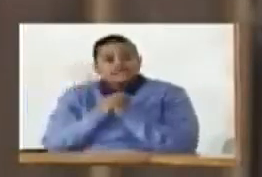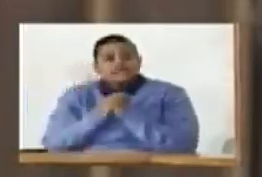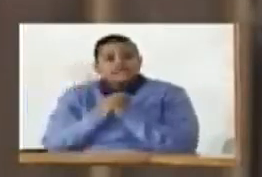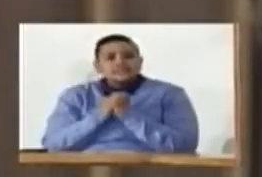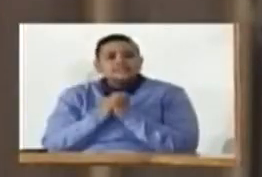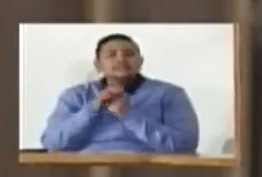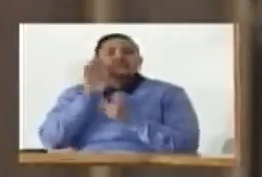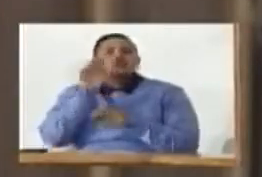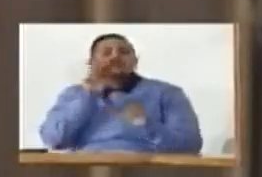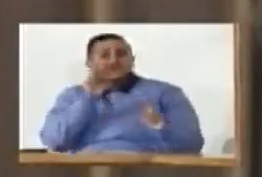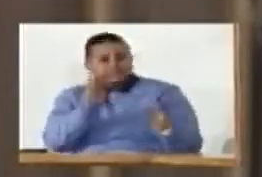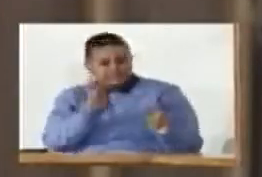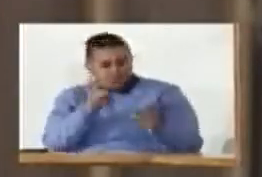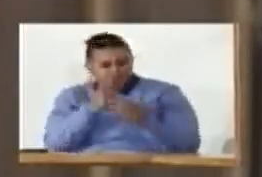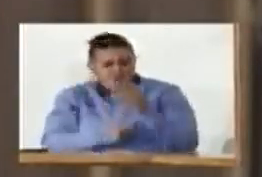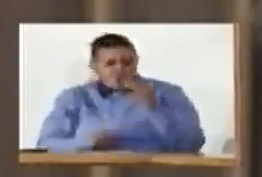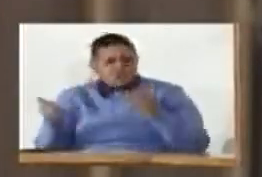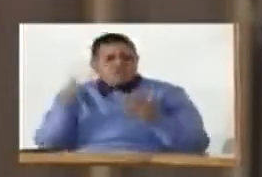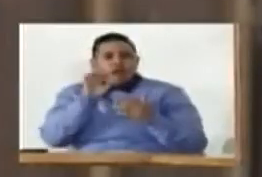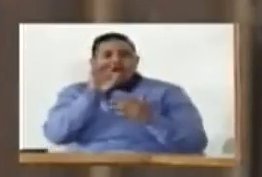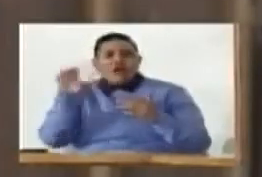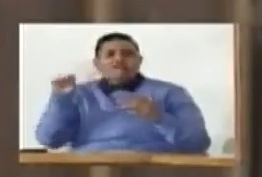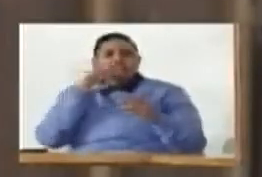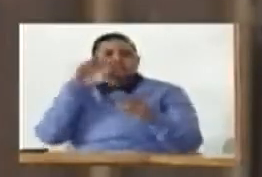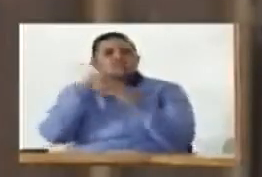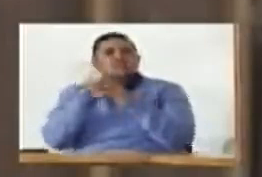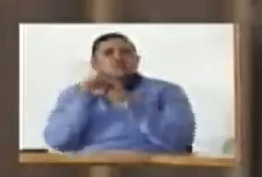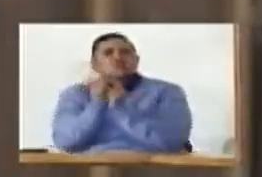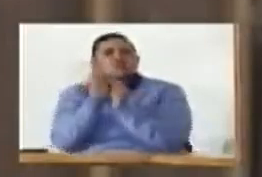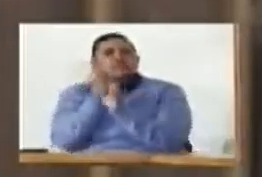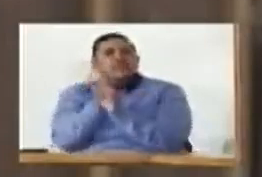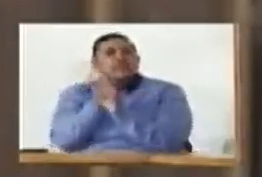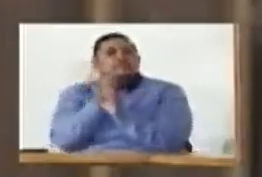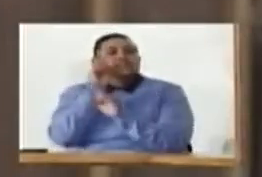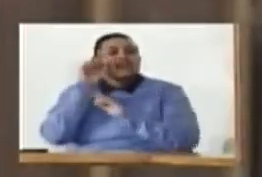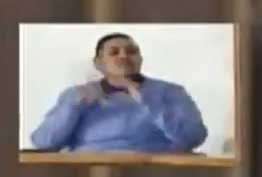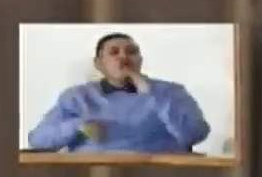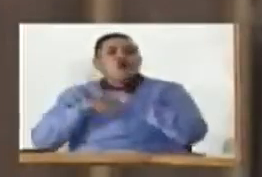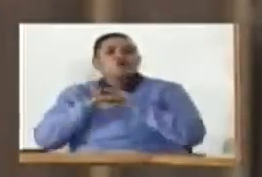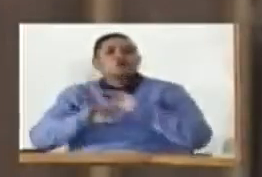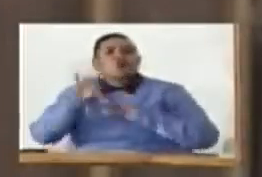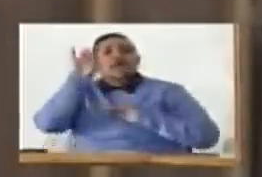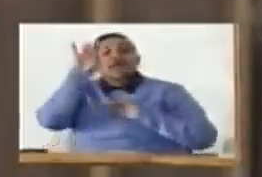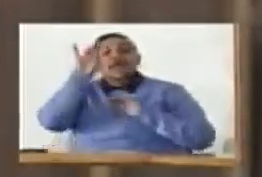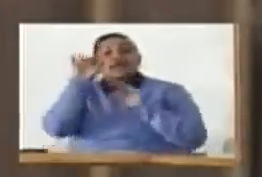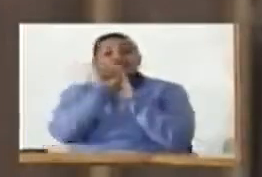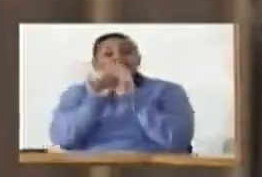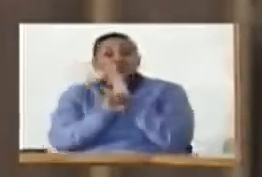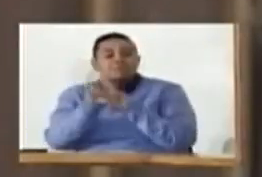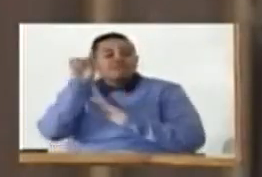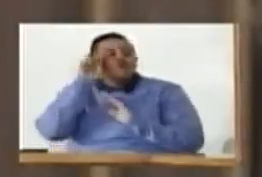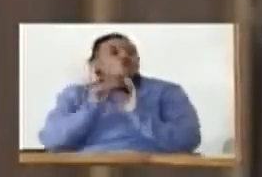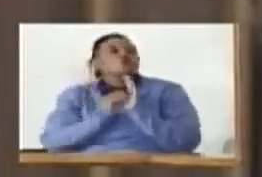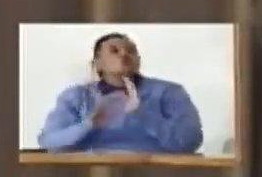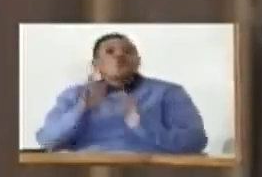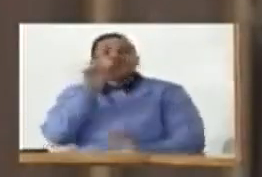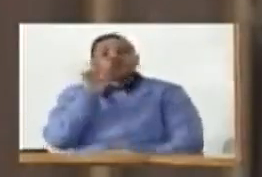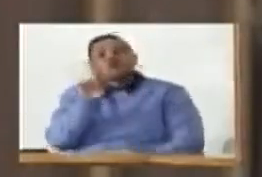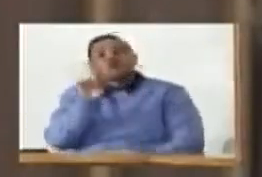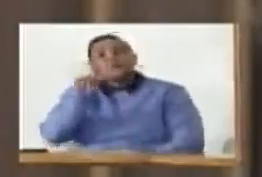the costs of all fees associated with examinations for up to 8 subjects for students on